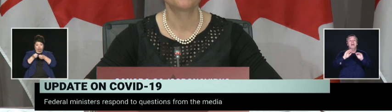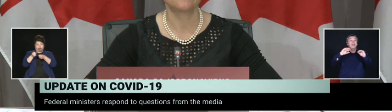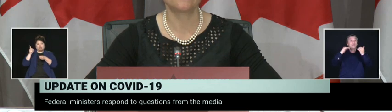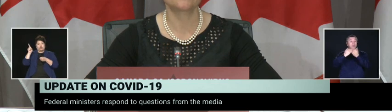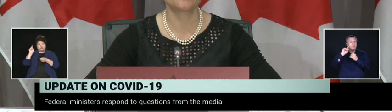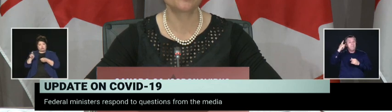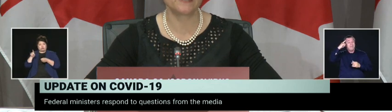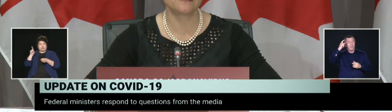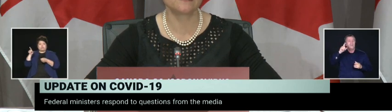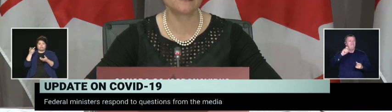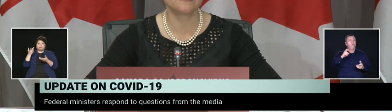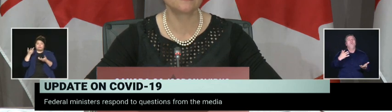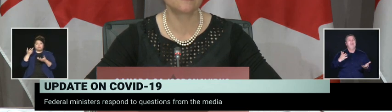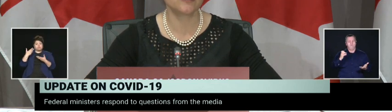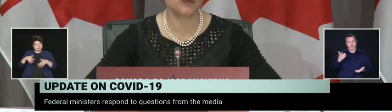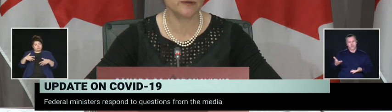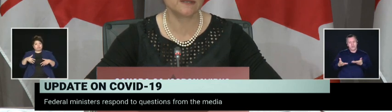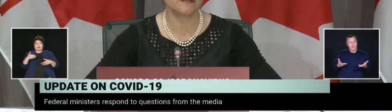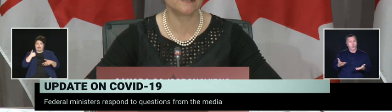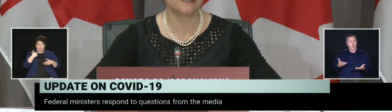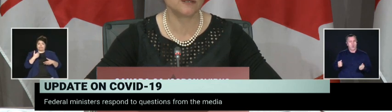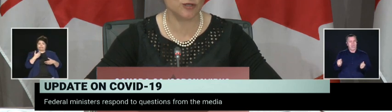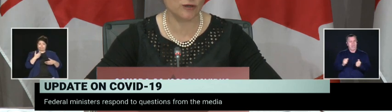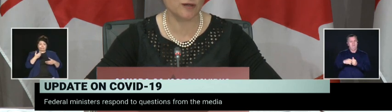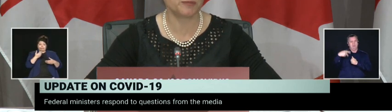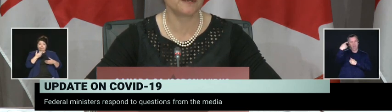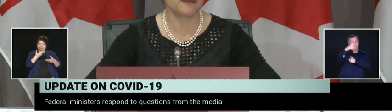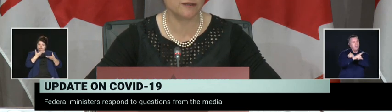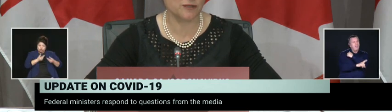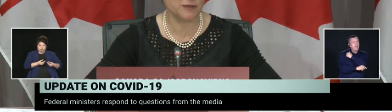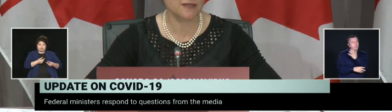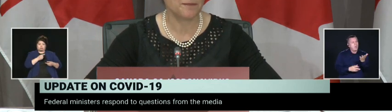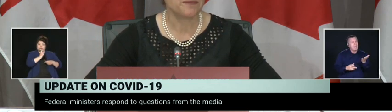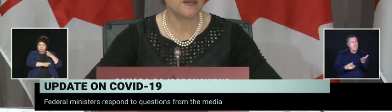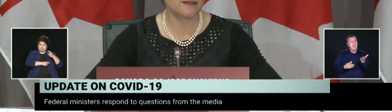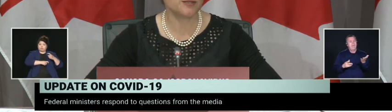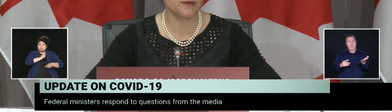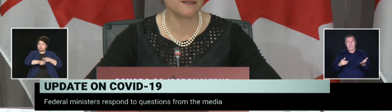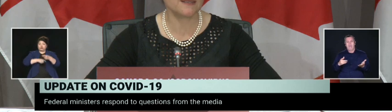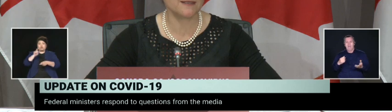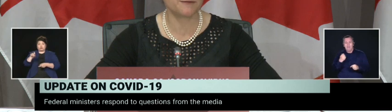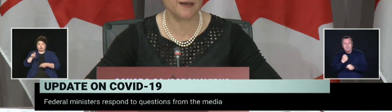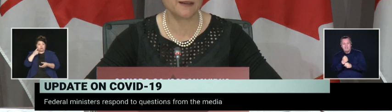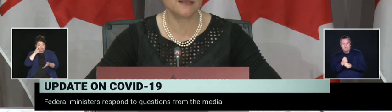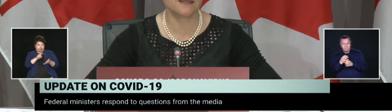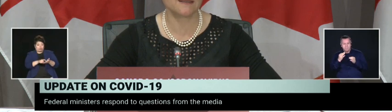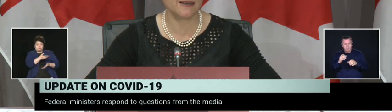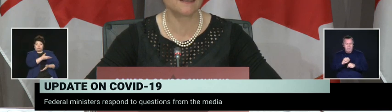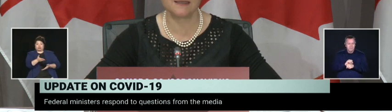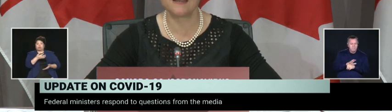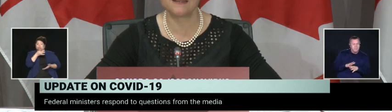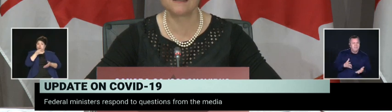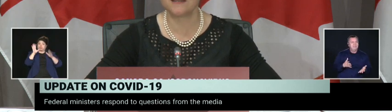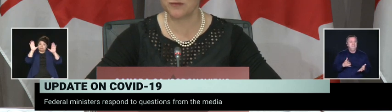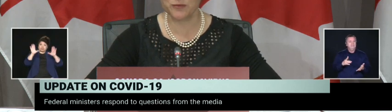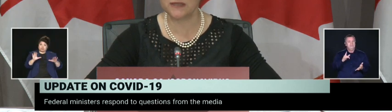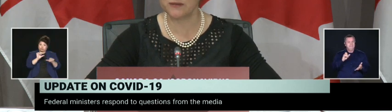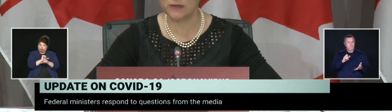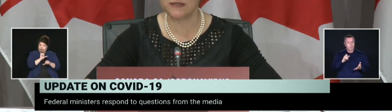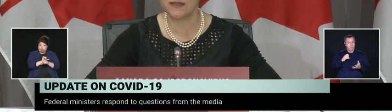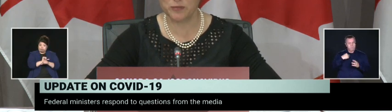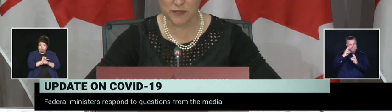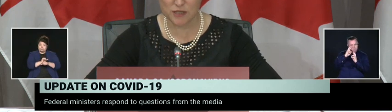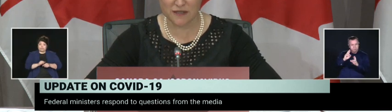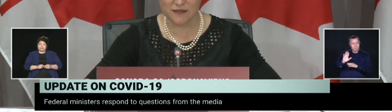workers, to recognize the extraordinary job they're doing, and to recognize the fact that Canadians